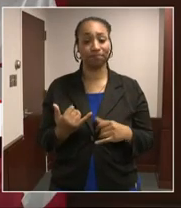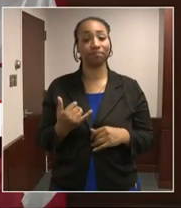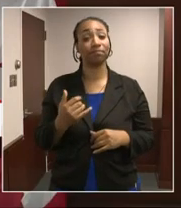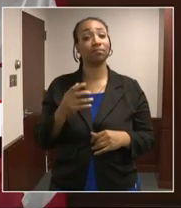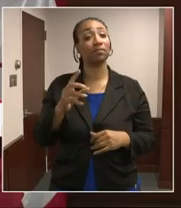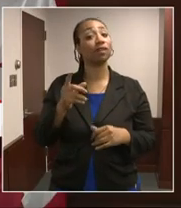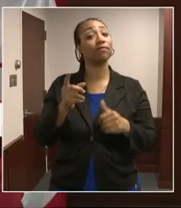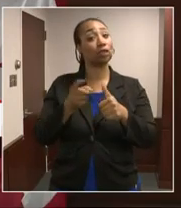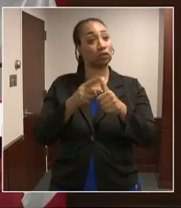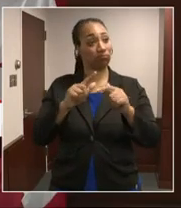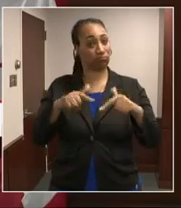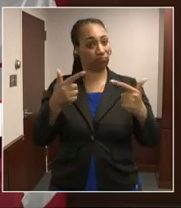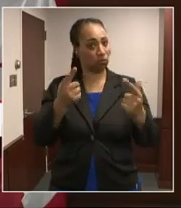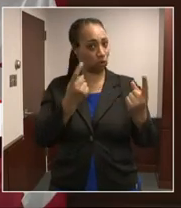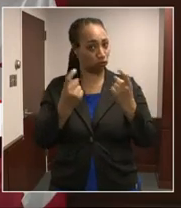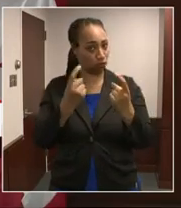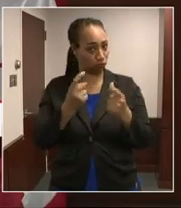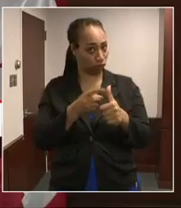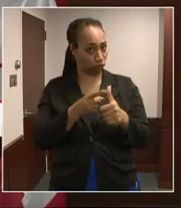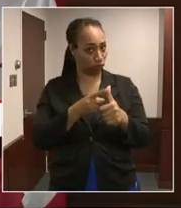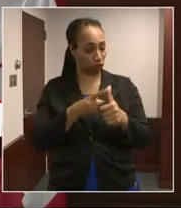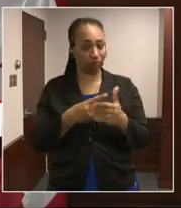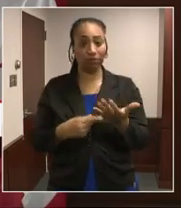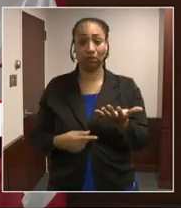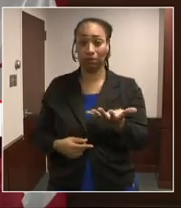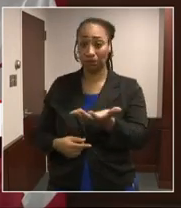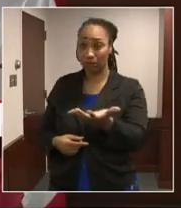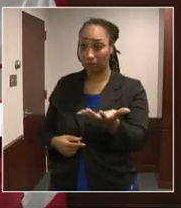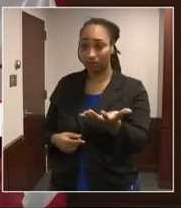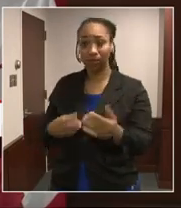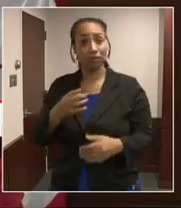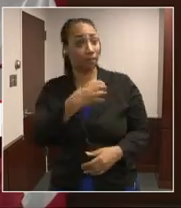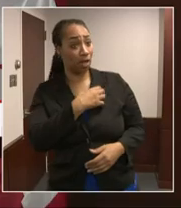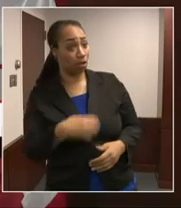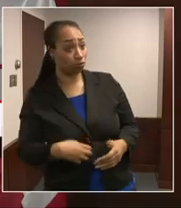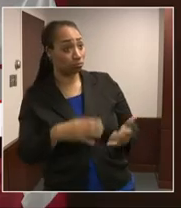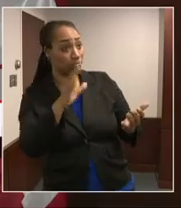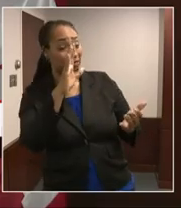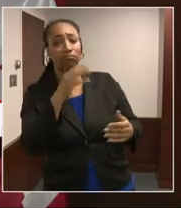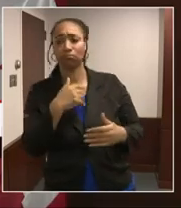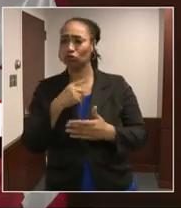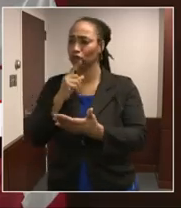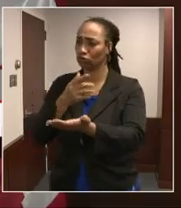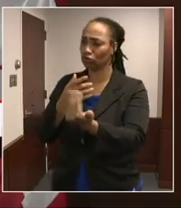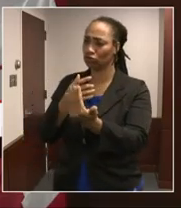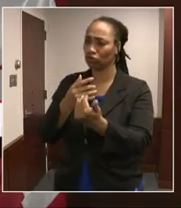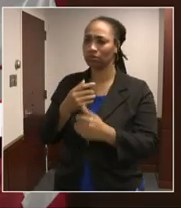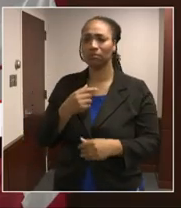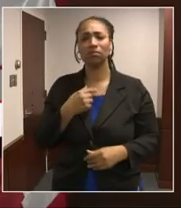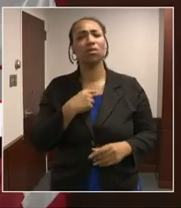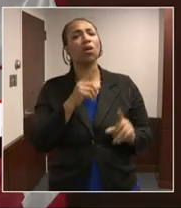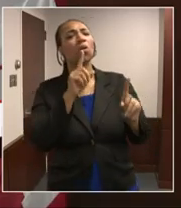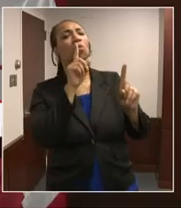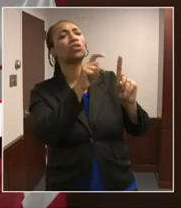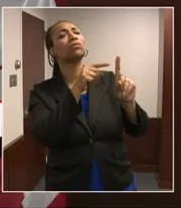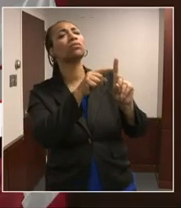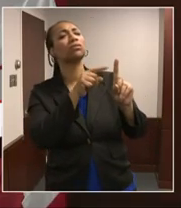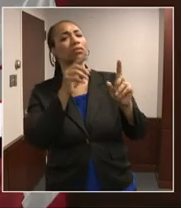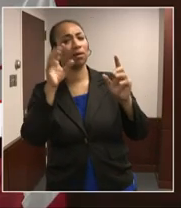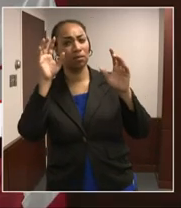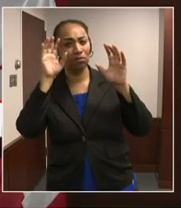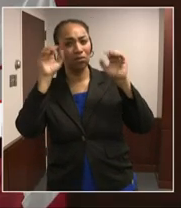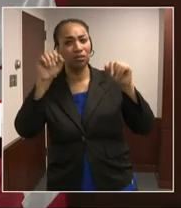Mayor Bowser? Yes. Obviously, we're all here because we want to ask you about the president's remarks on Air Force One last night. You put out a tweet